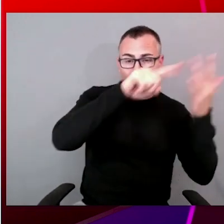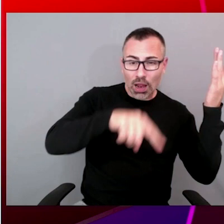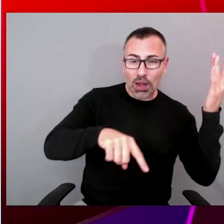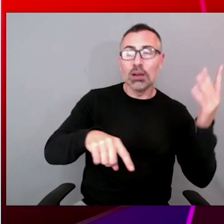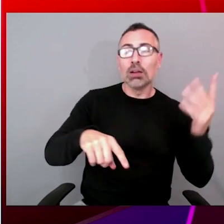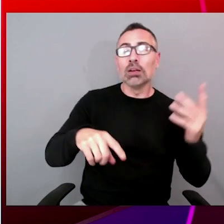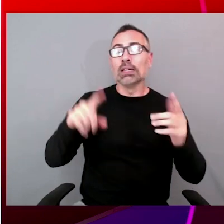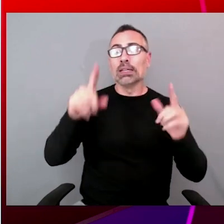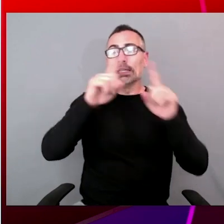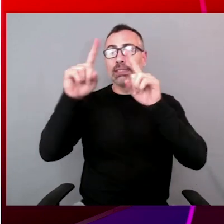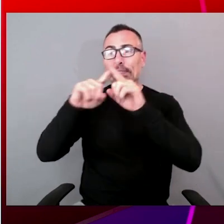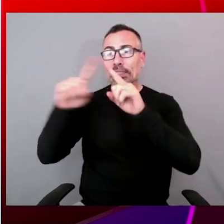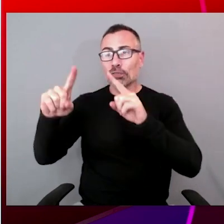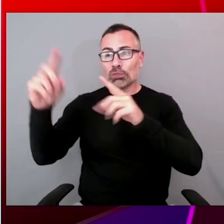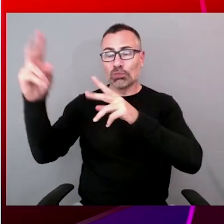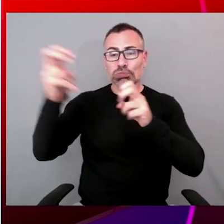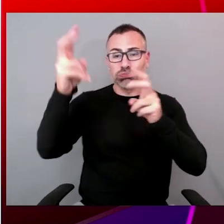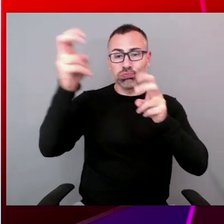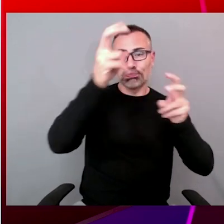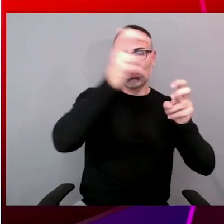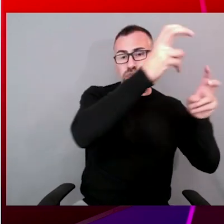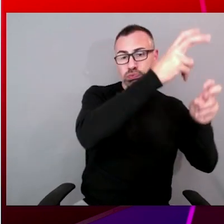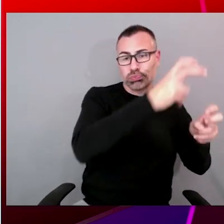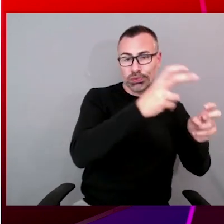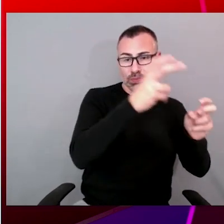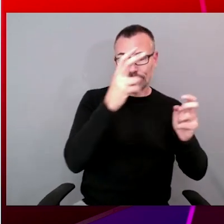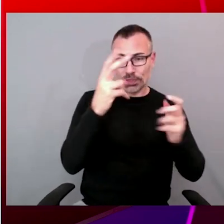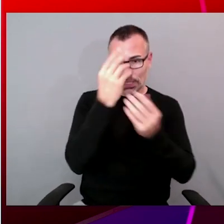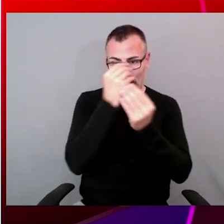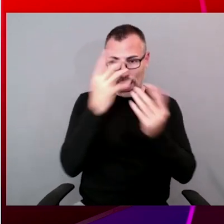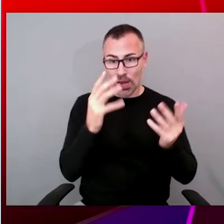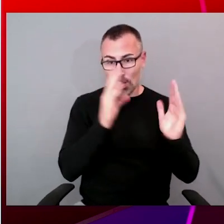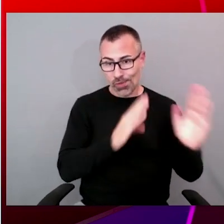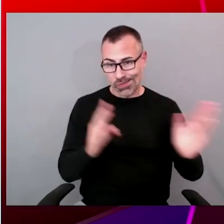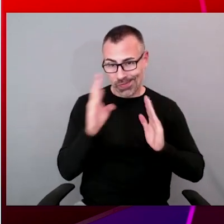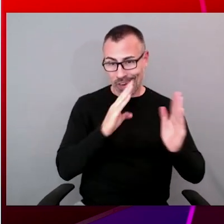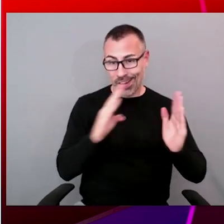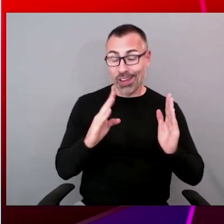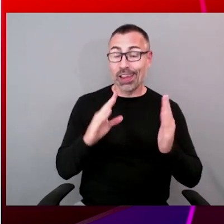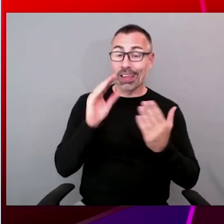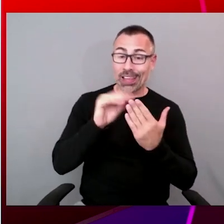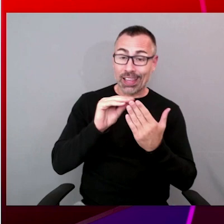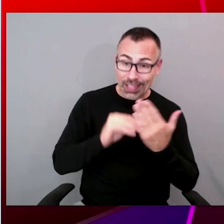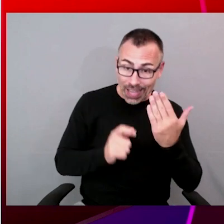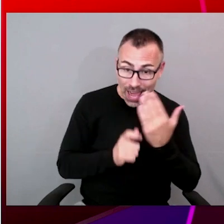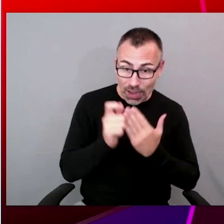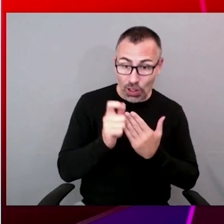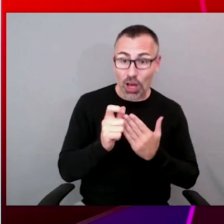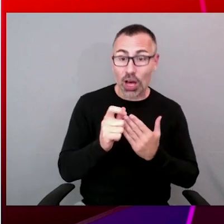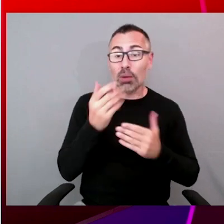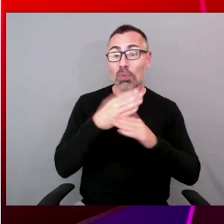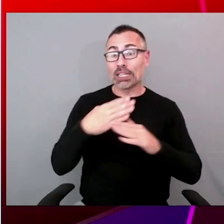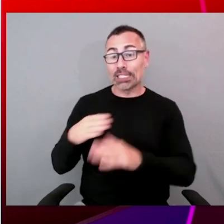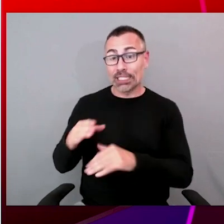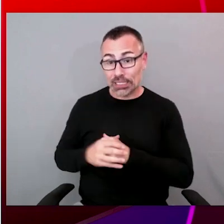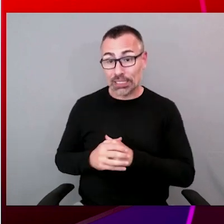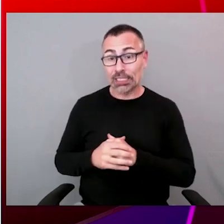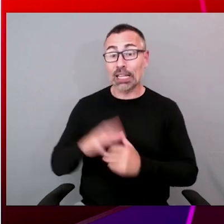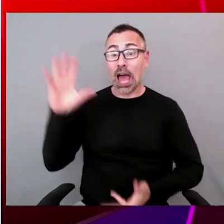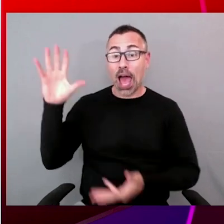easy it is to pull the data in, prepare the data, catalog the data, partition the data, aggregate the